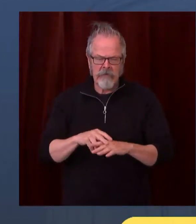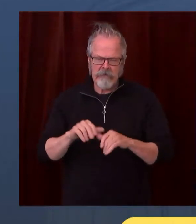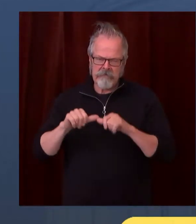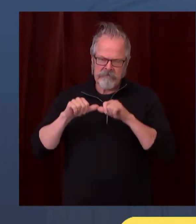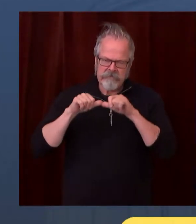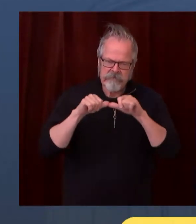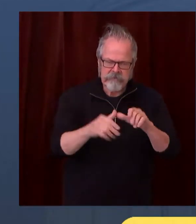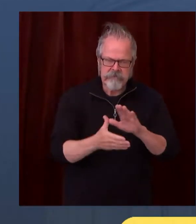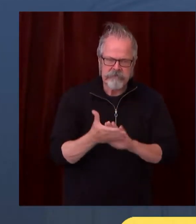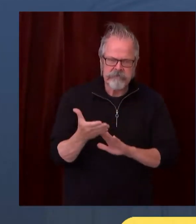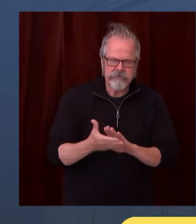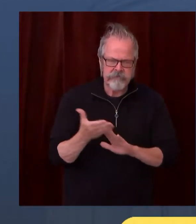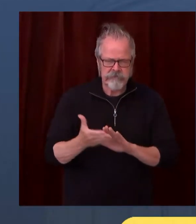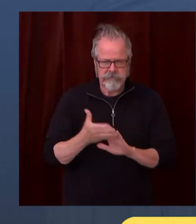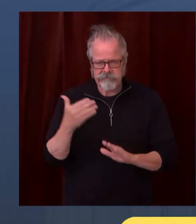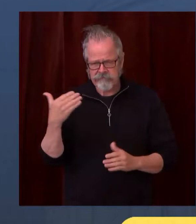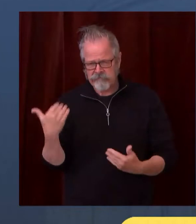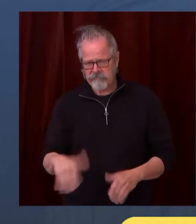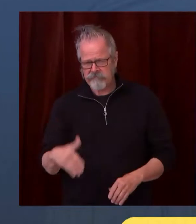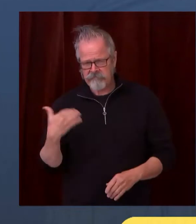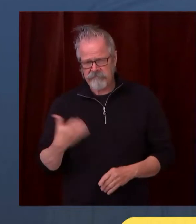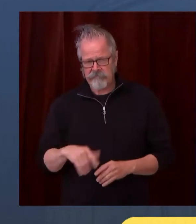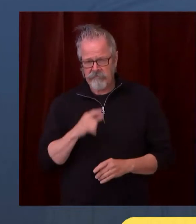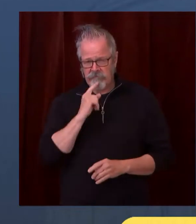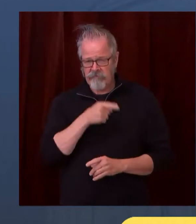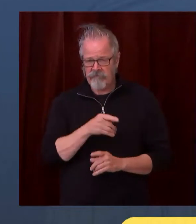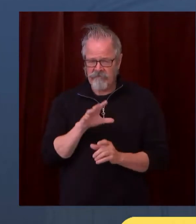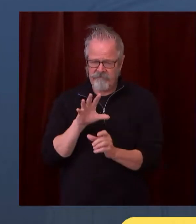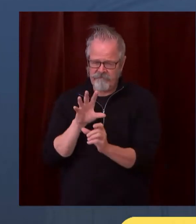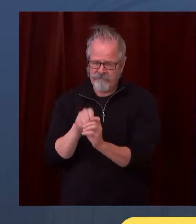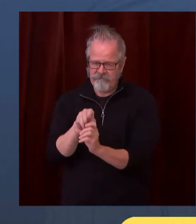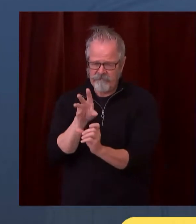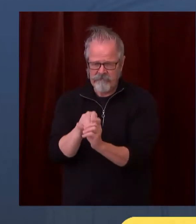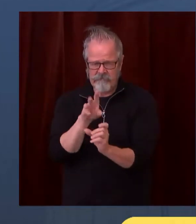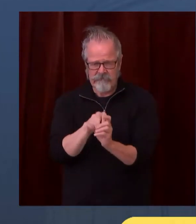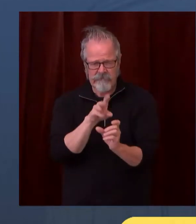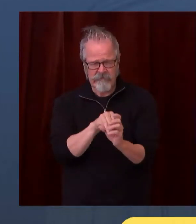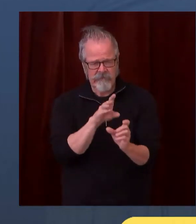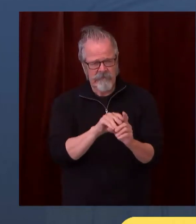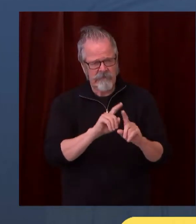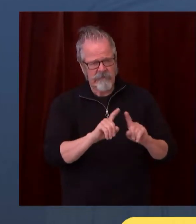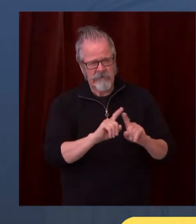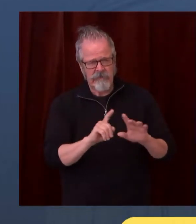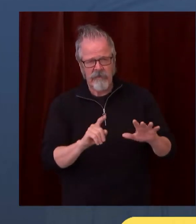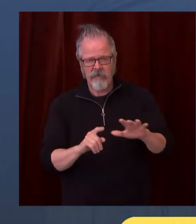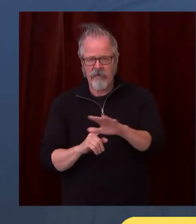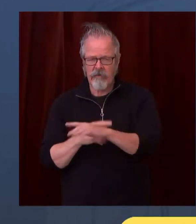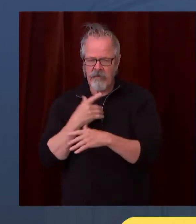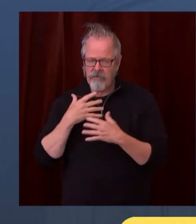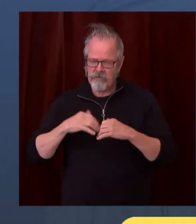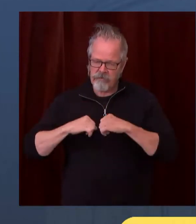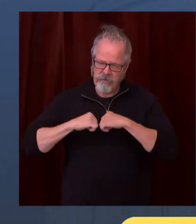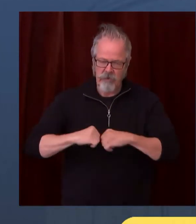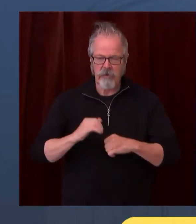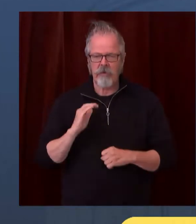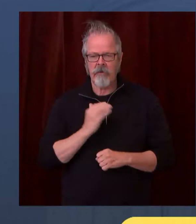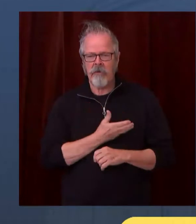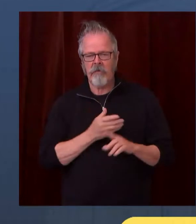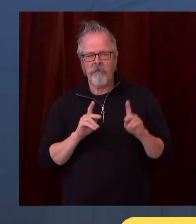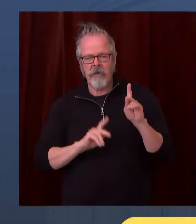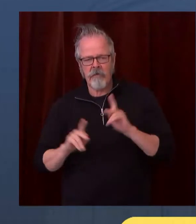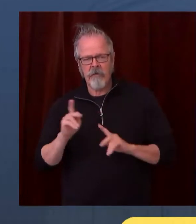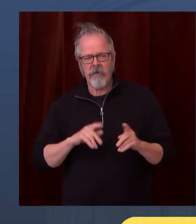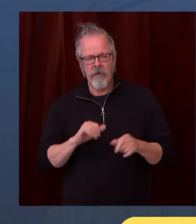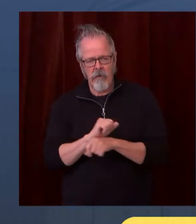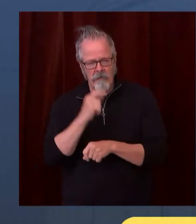Washington State to help protect our people and our interests. And I'm wearing a Mariners mask in honor of the work he did for the